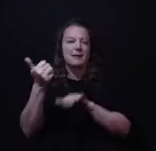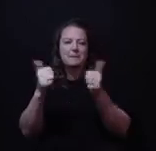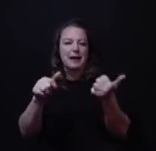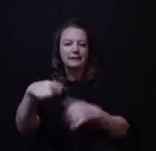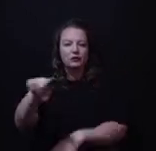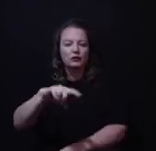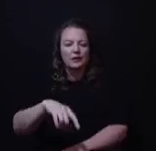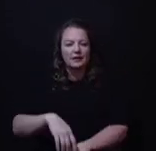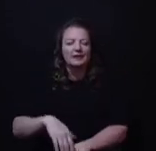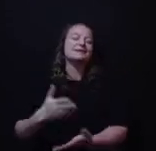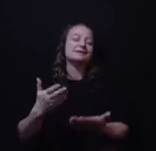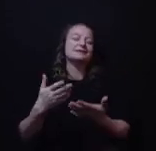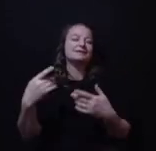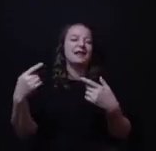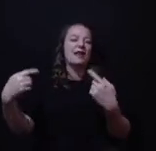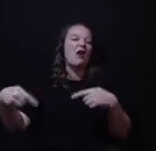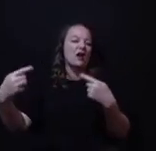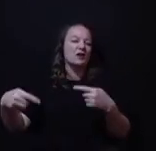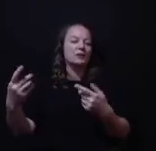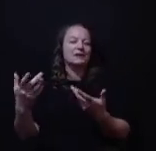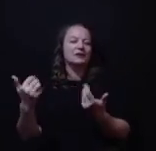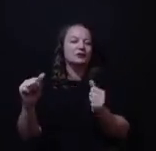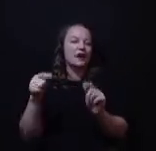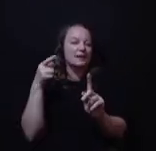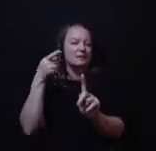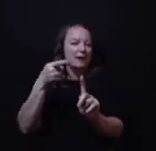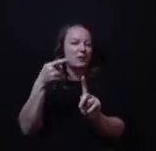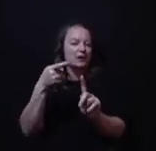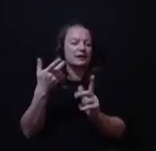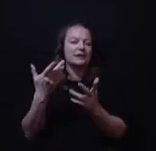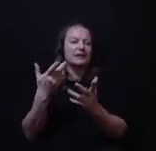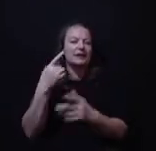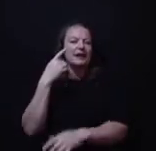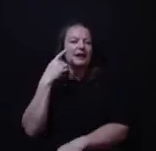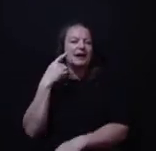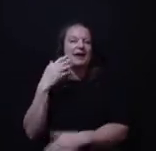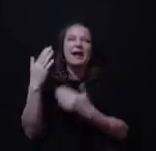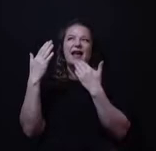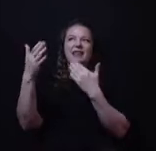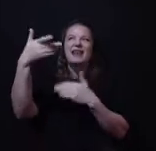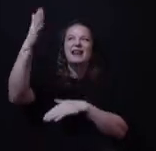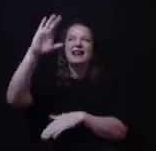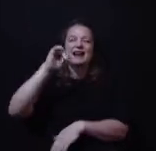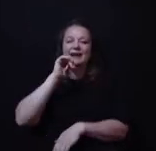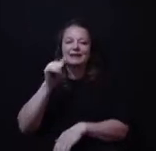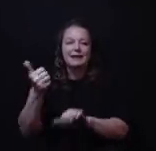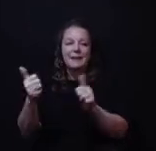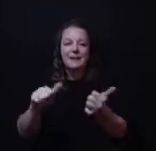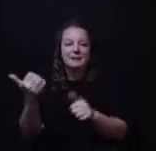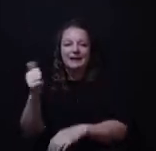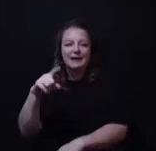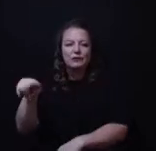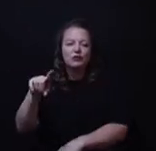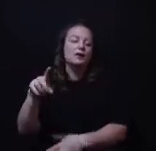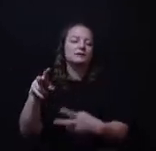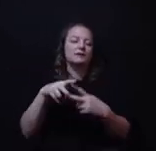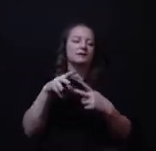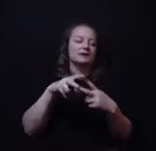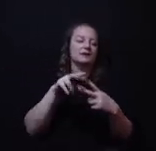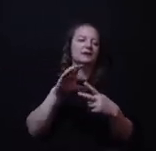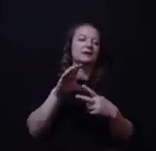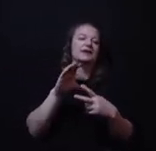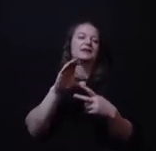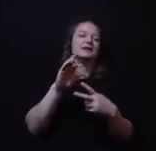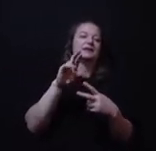squabbling. He's trying to make a point. I thank God that I baptized none of you except for Crispus and Gaius, lest somebody should